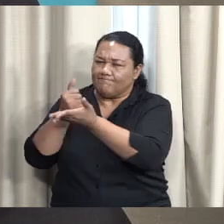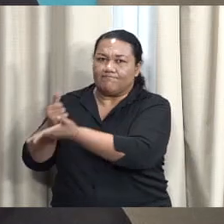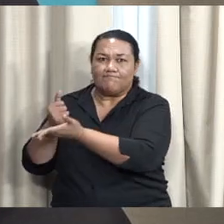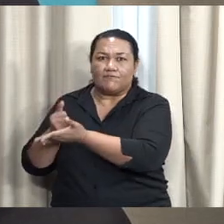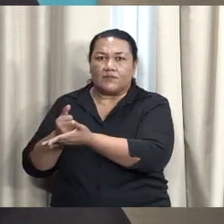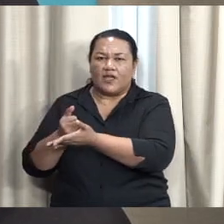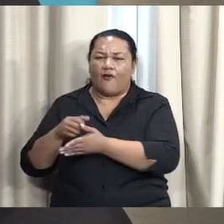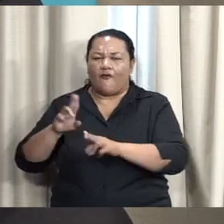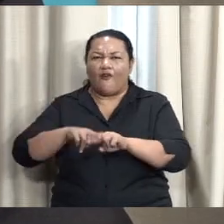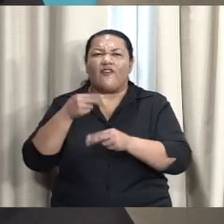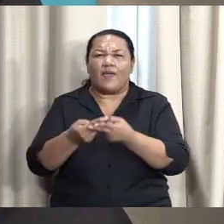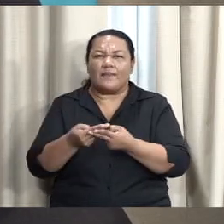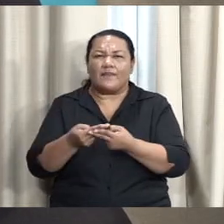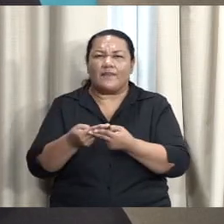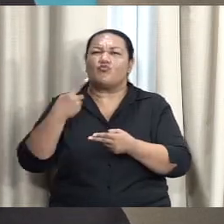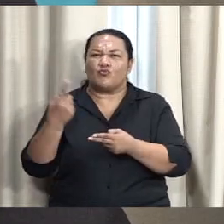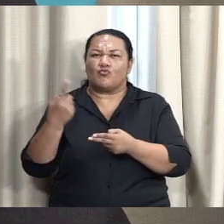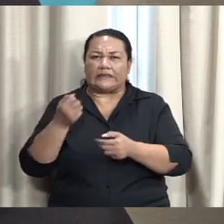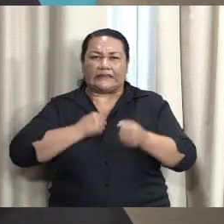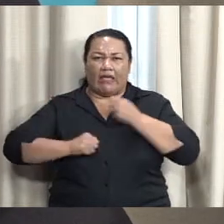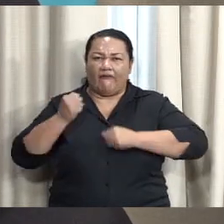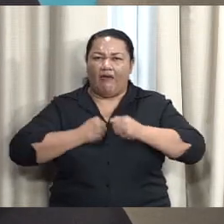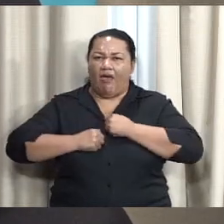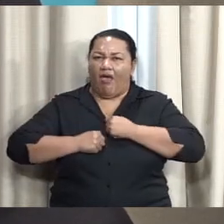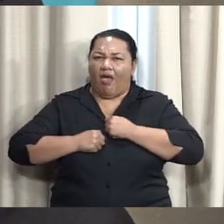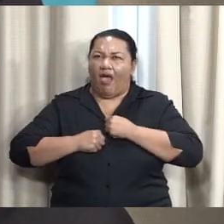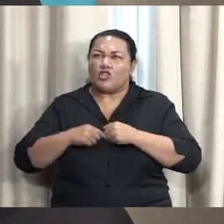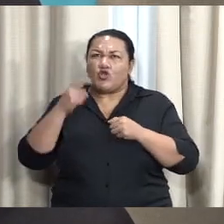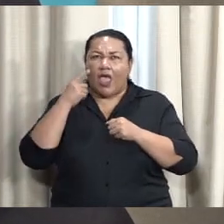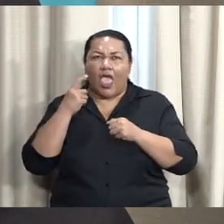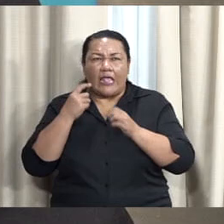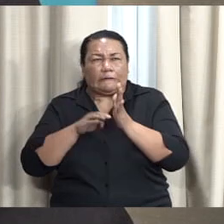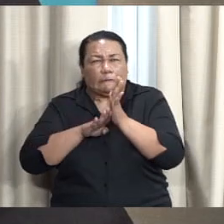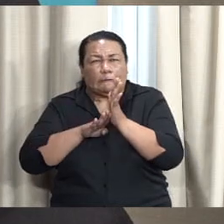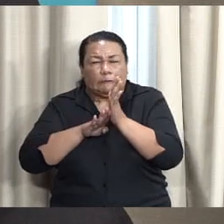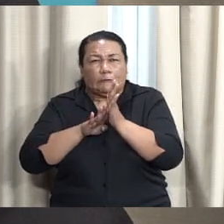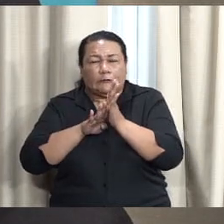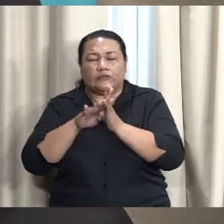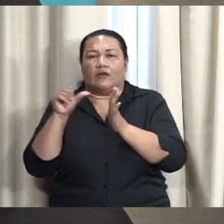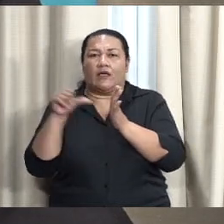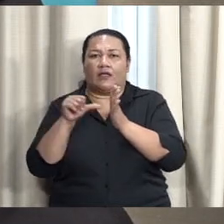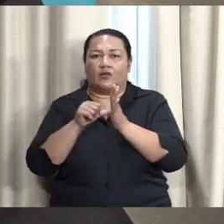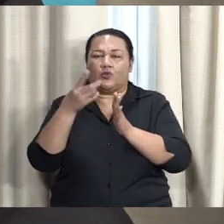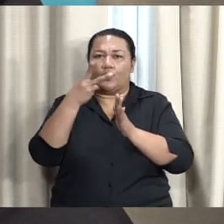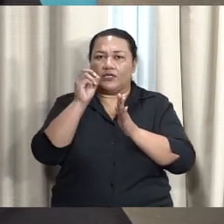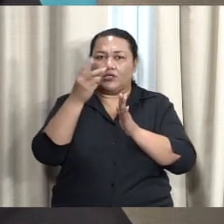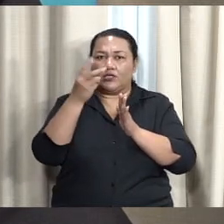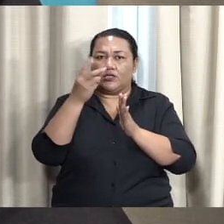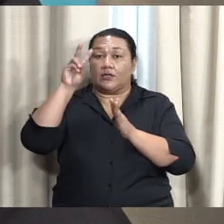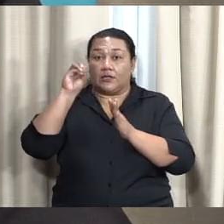for families who are still recovering from the dire economic events of 2020 and 2021.